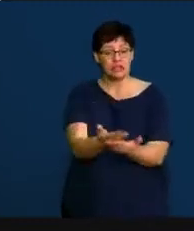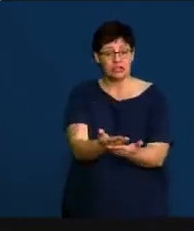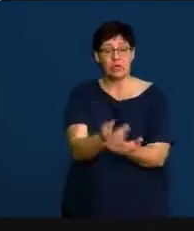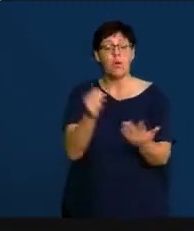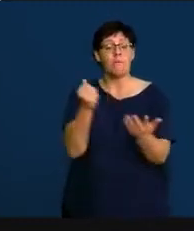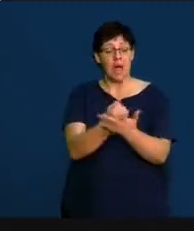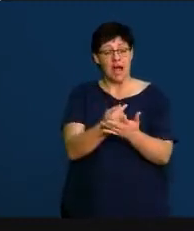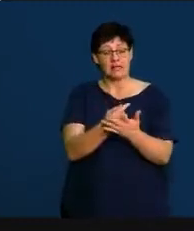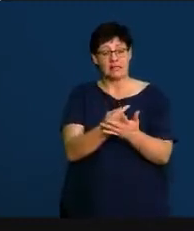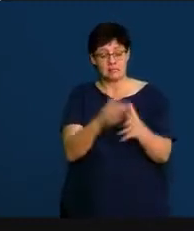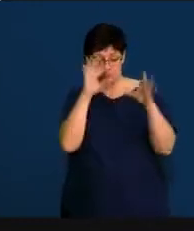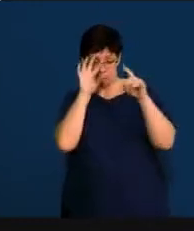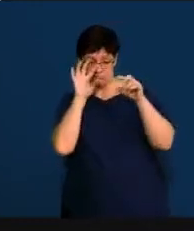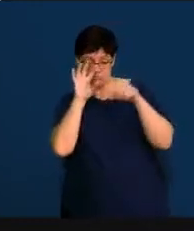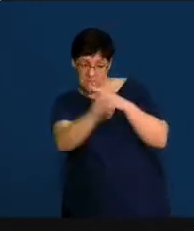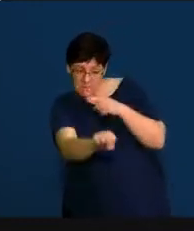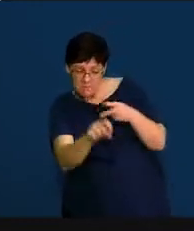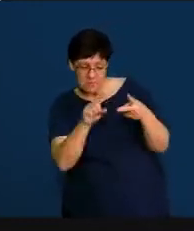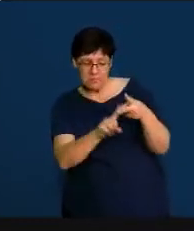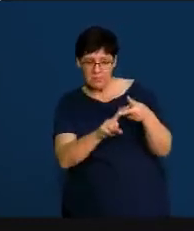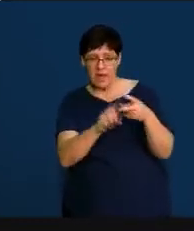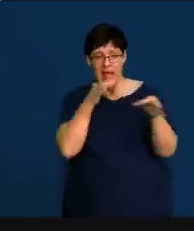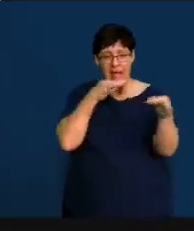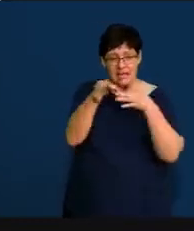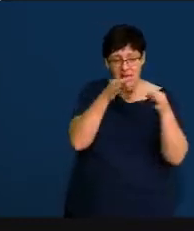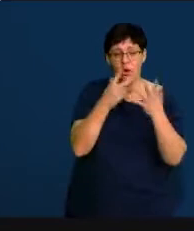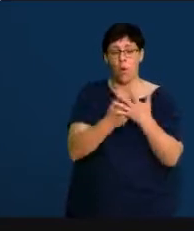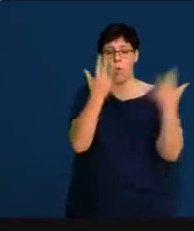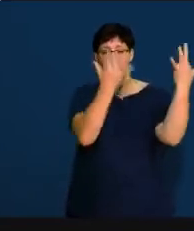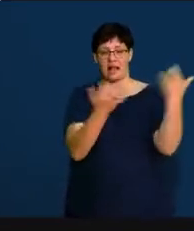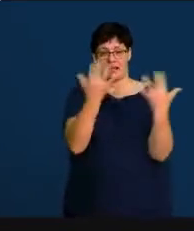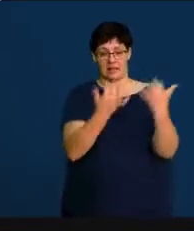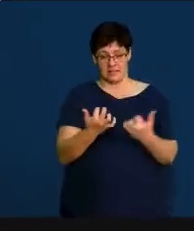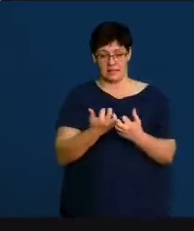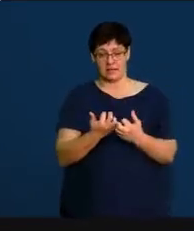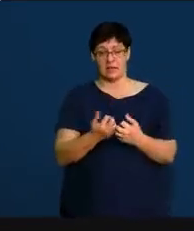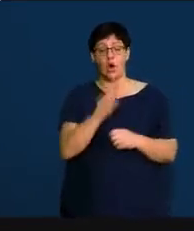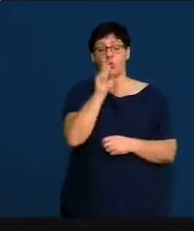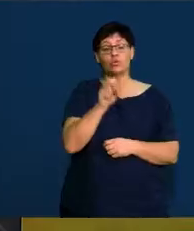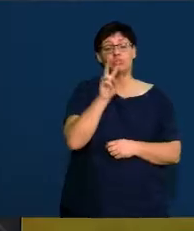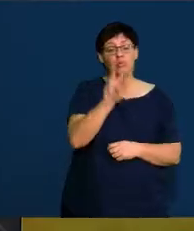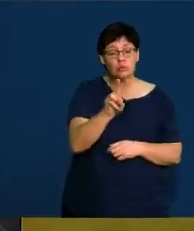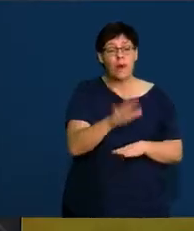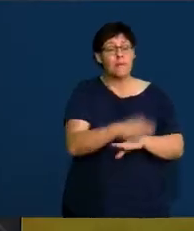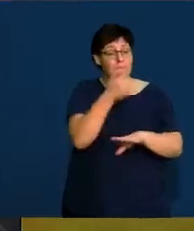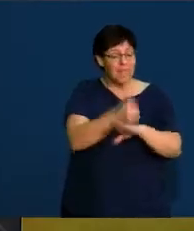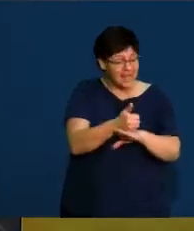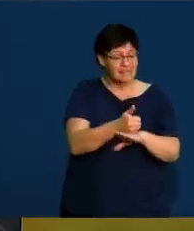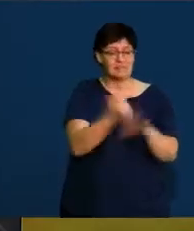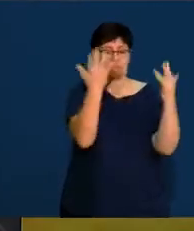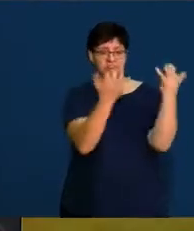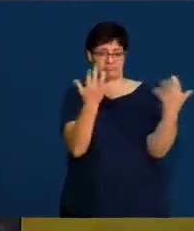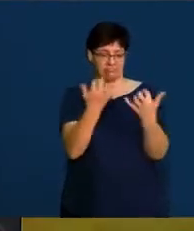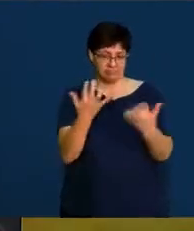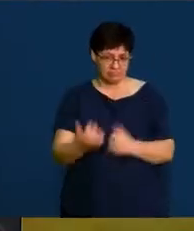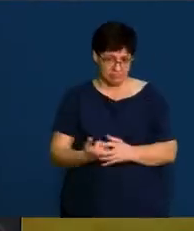to determine, explain, or calculate. The entire question 2 is based on calculations. And